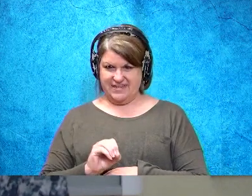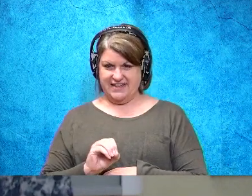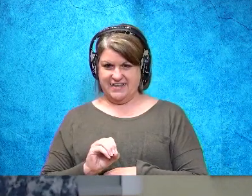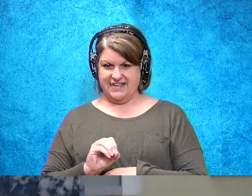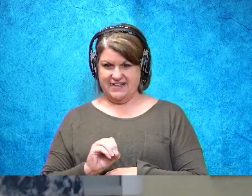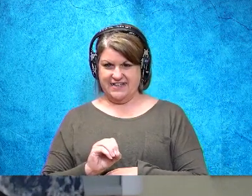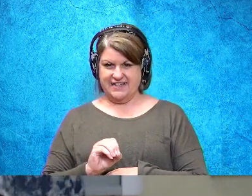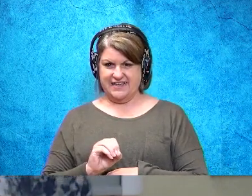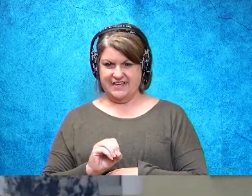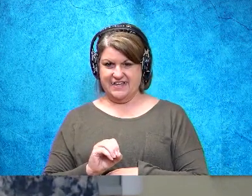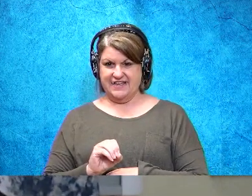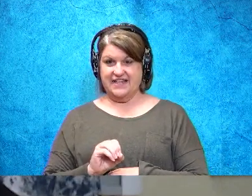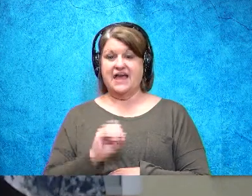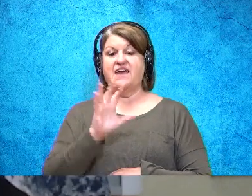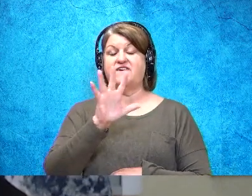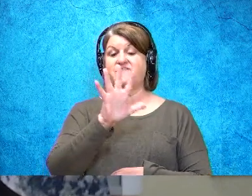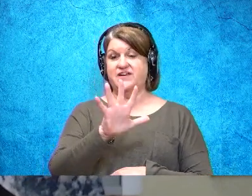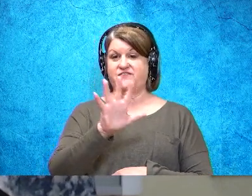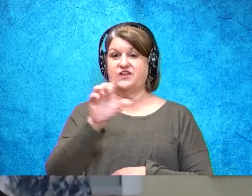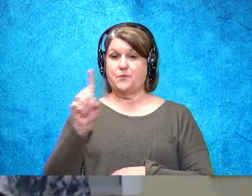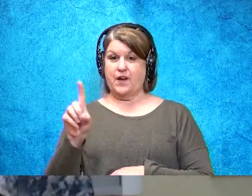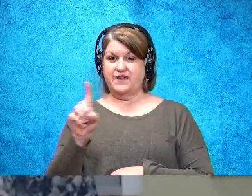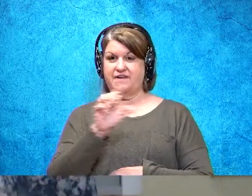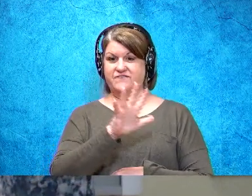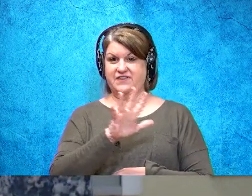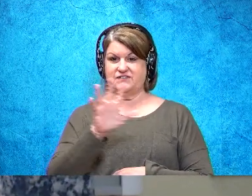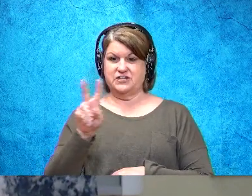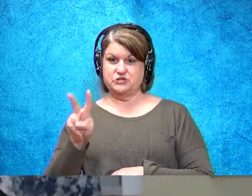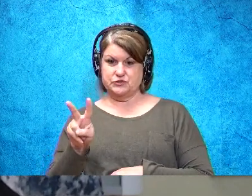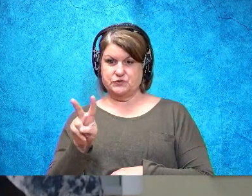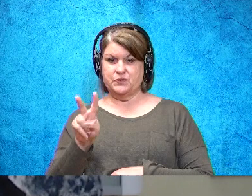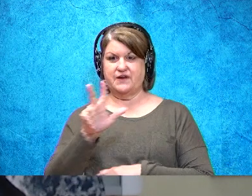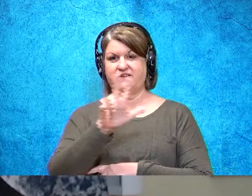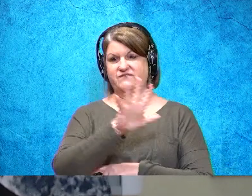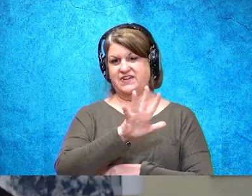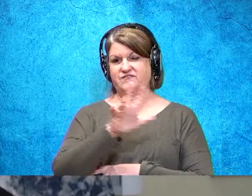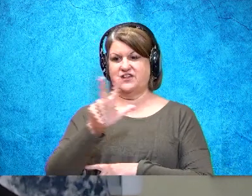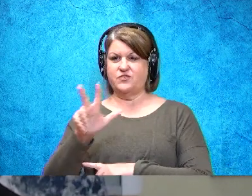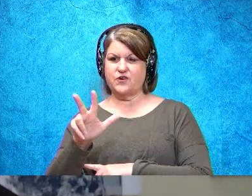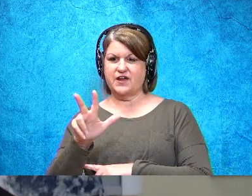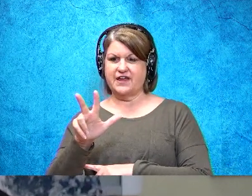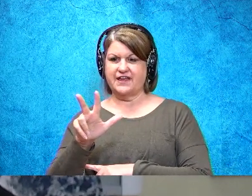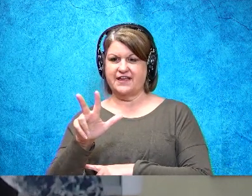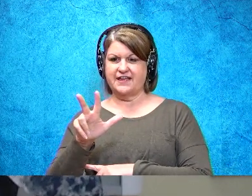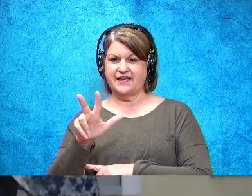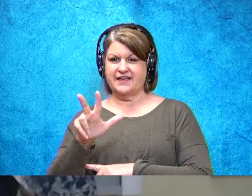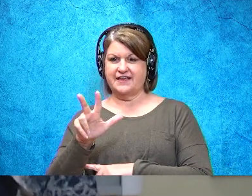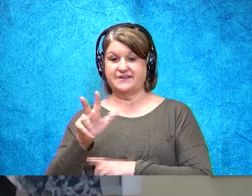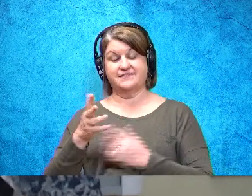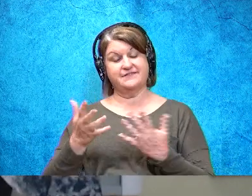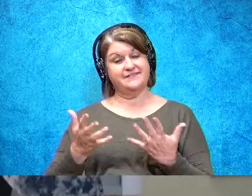50, 51, 52, 53.